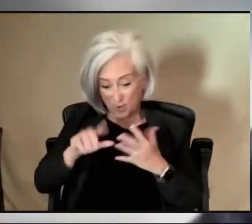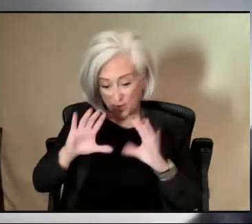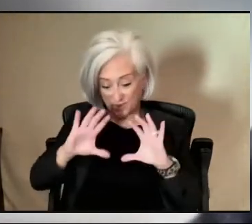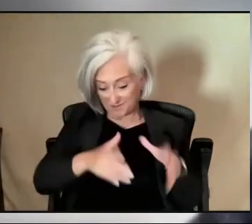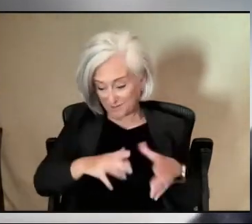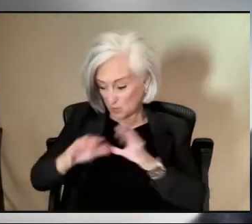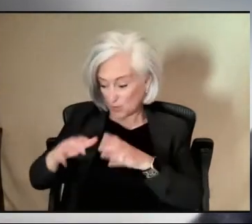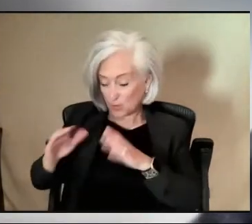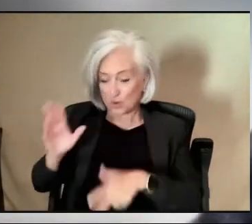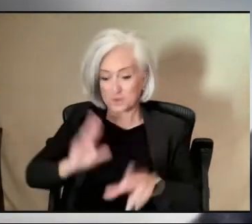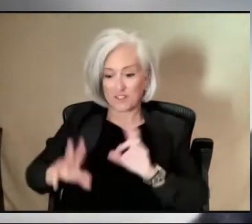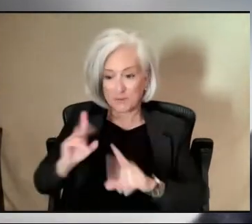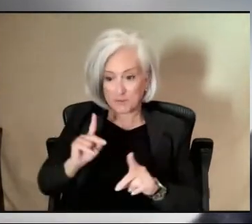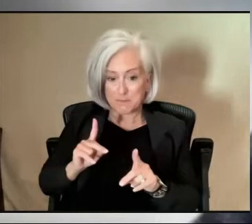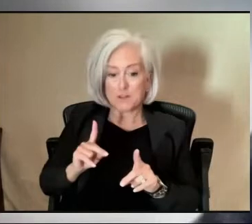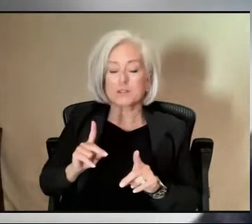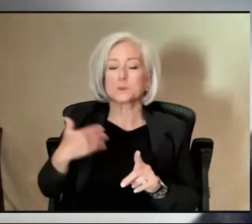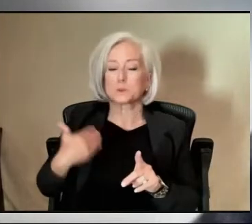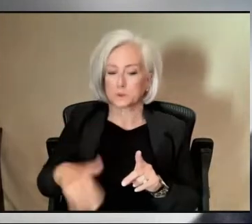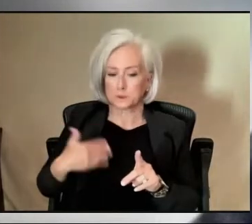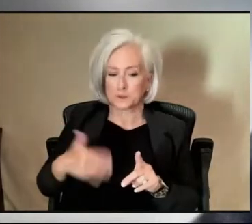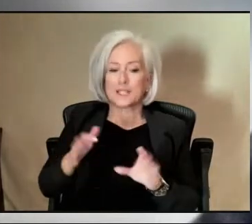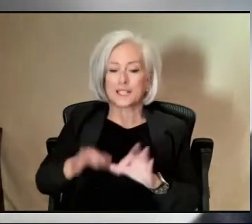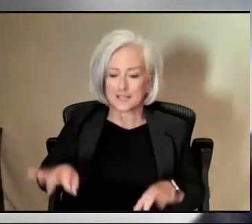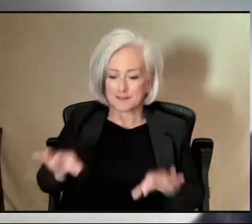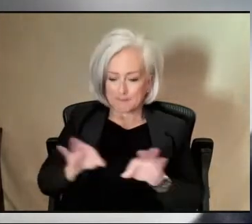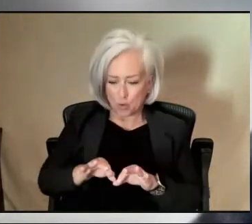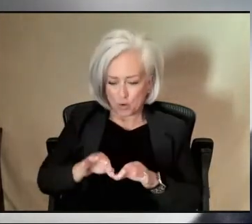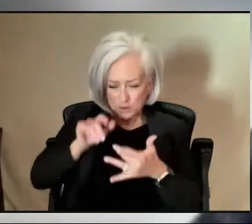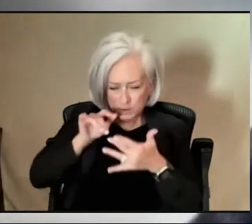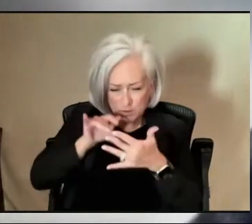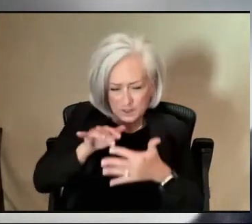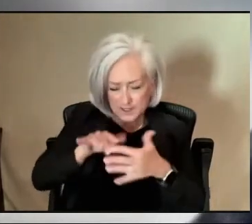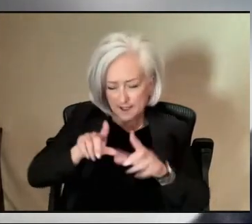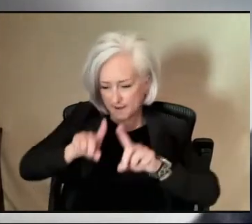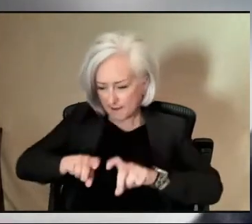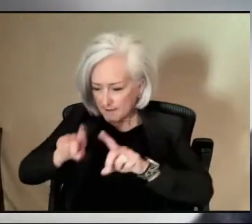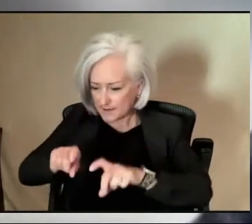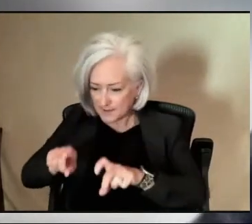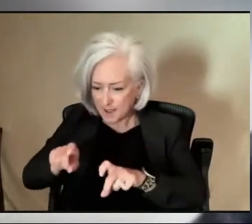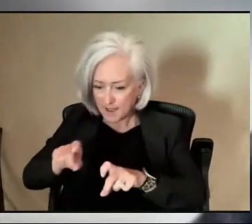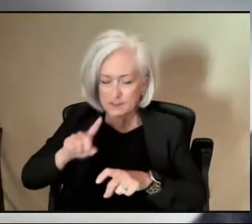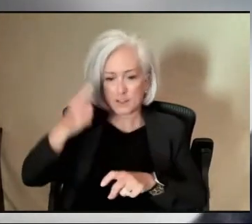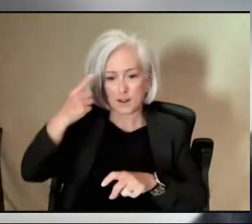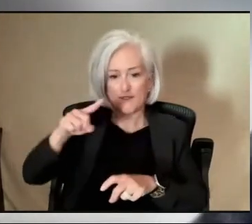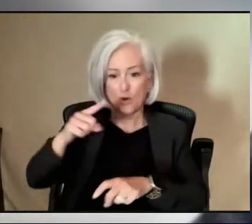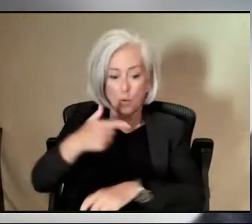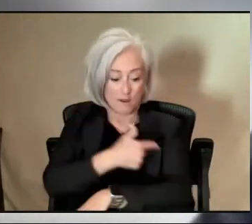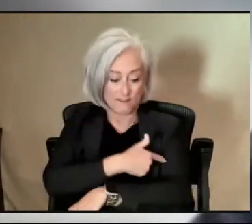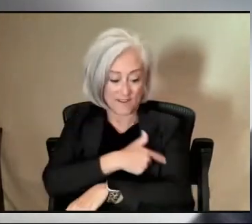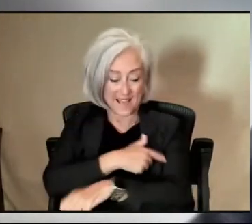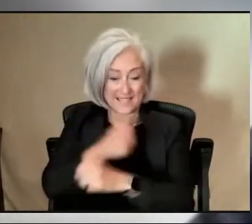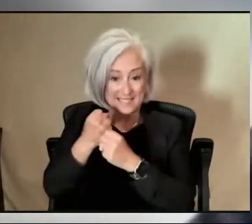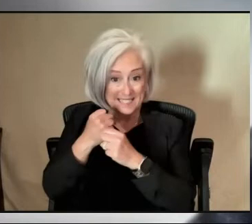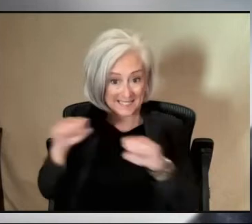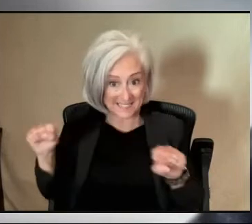really important for us to test and know about vaccine safety and vaccine